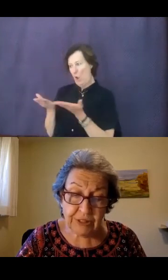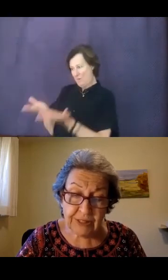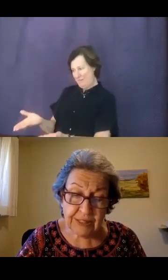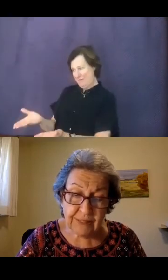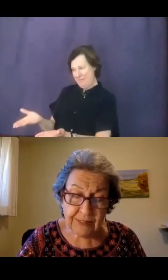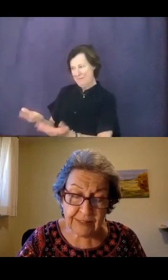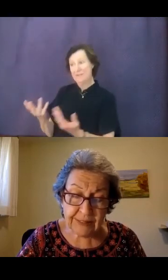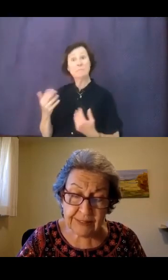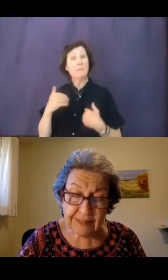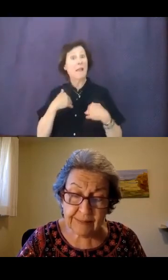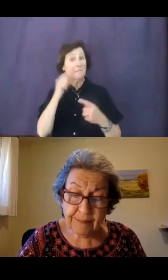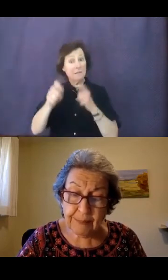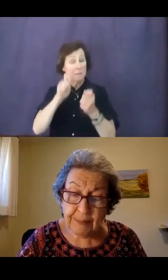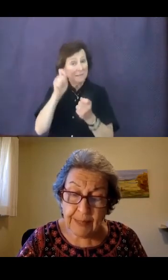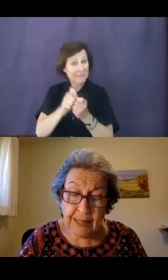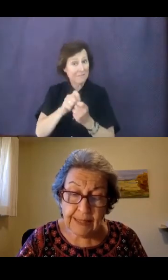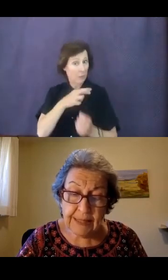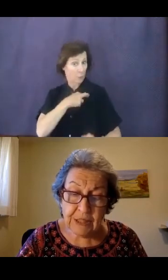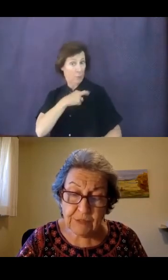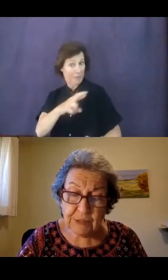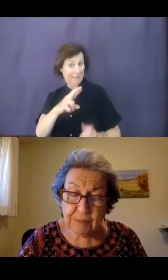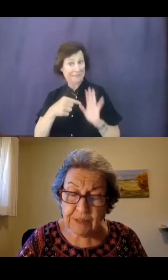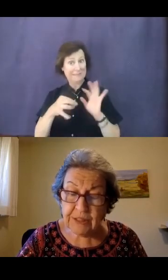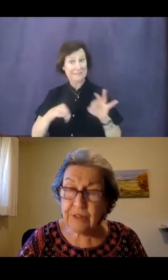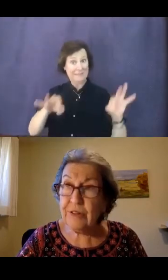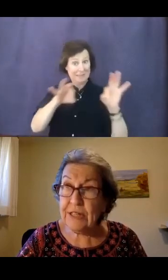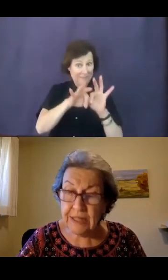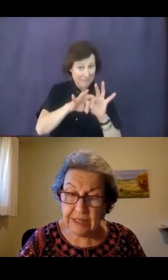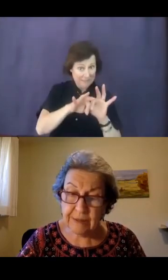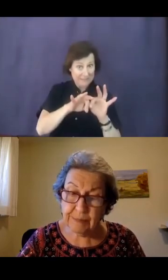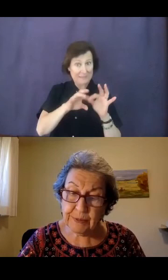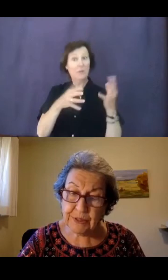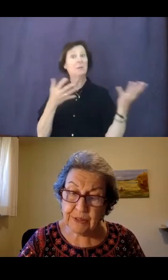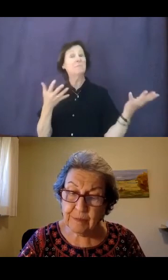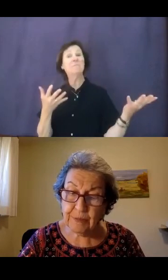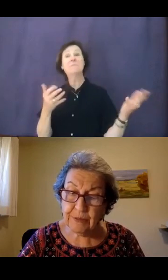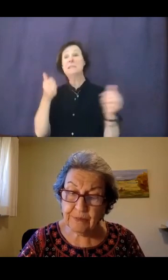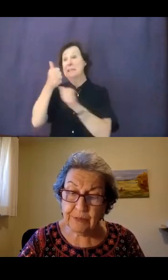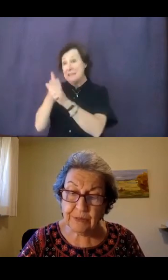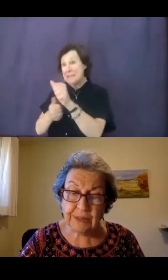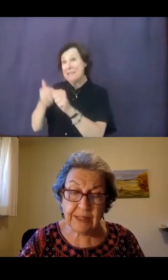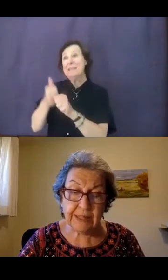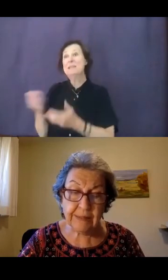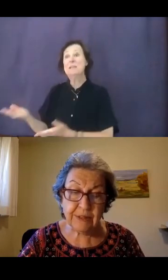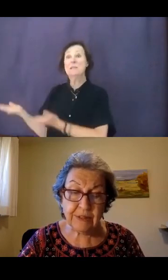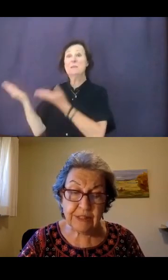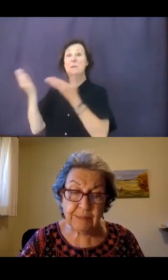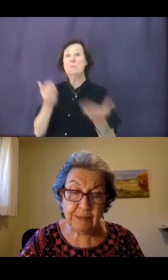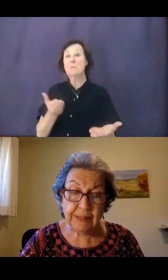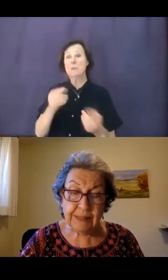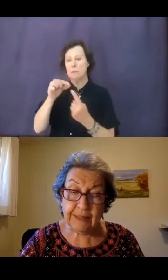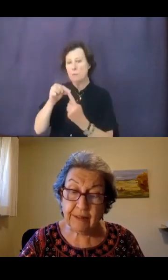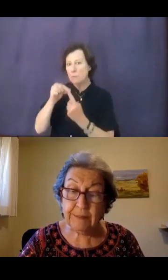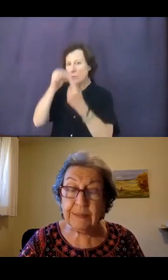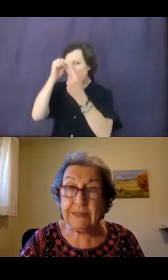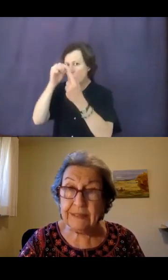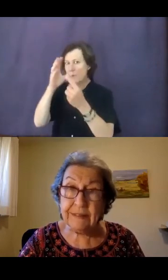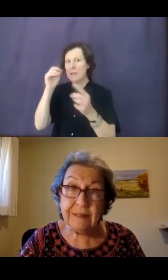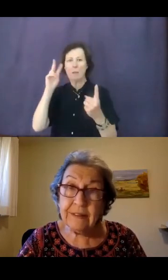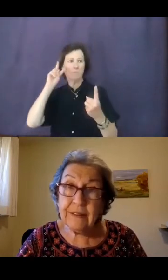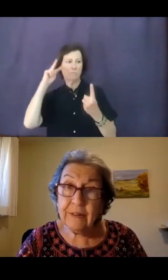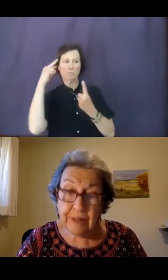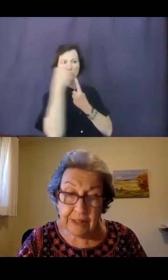religious significance. And each of us brings a unique and personal point of view to the items on display in our